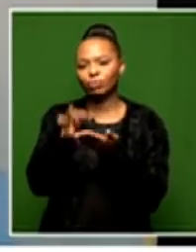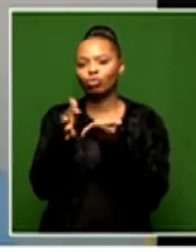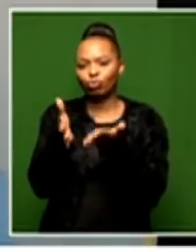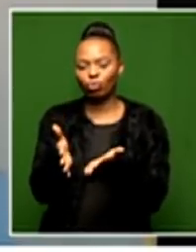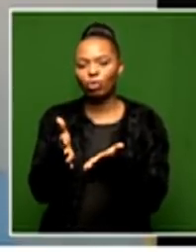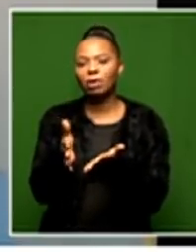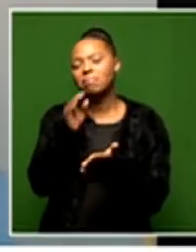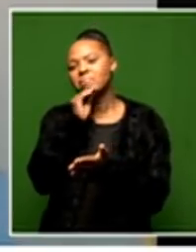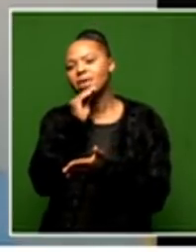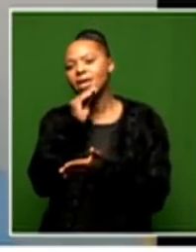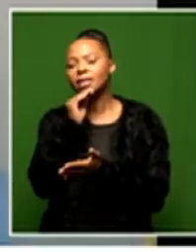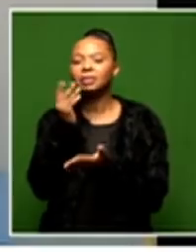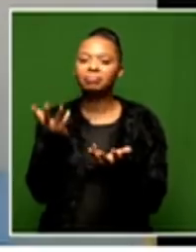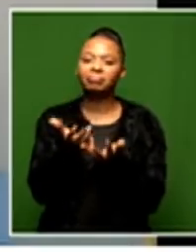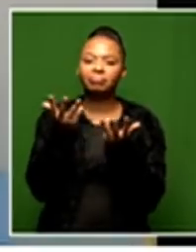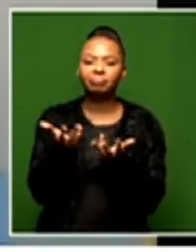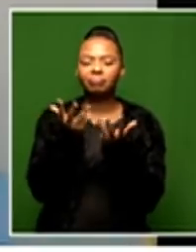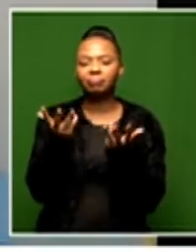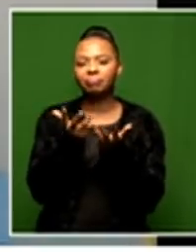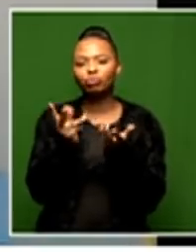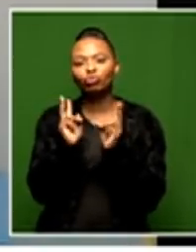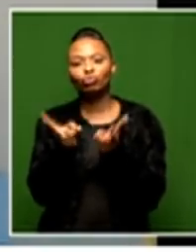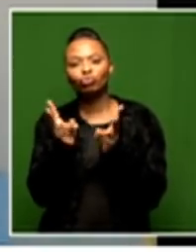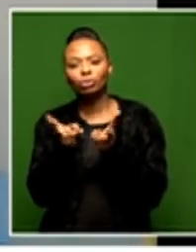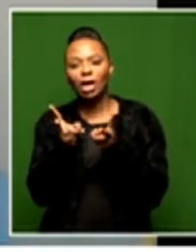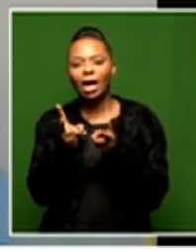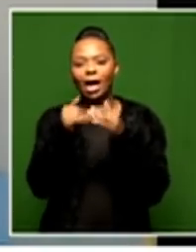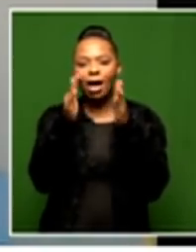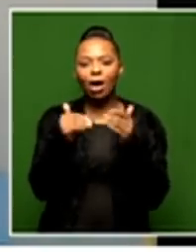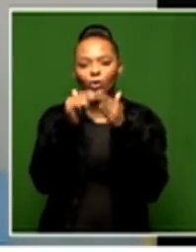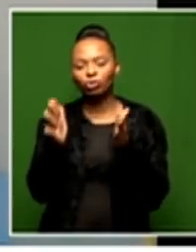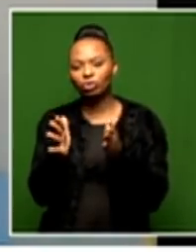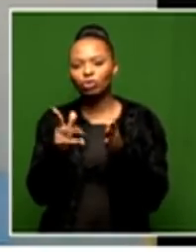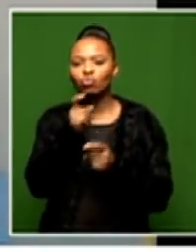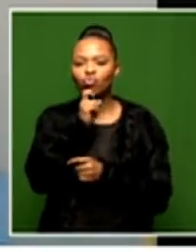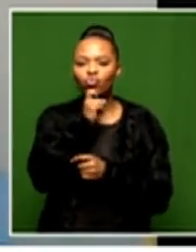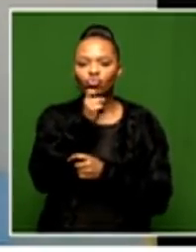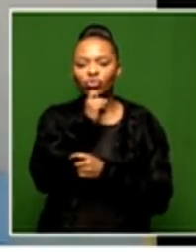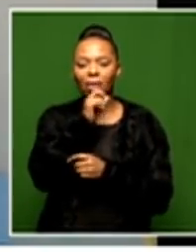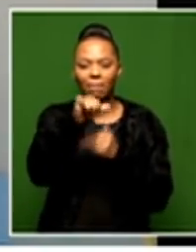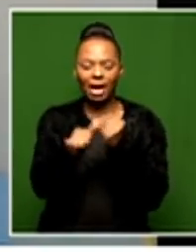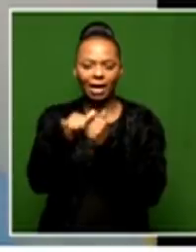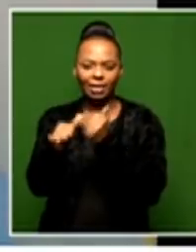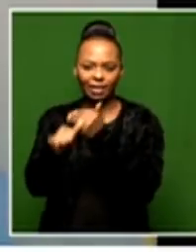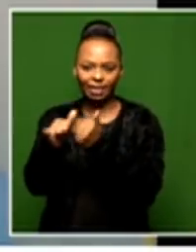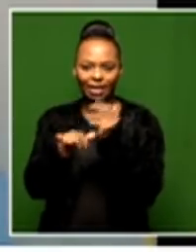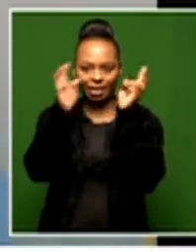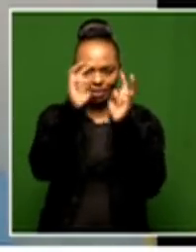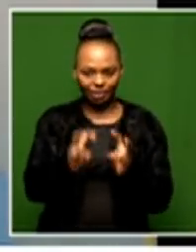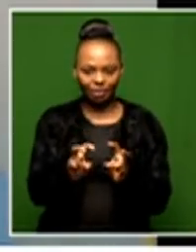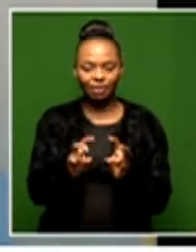be as much as a modest household would use in a month. On the other hand, it's